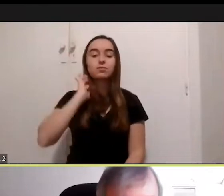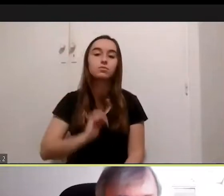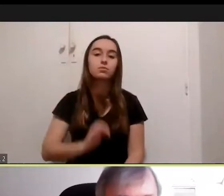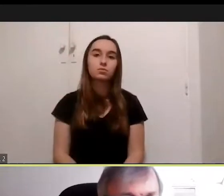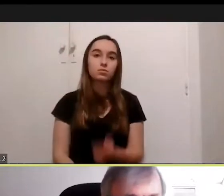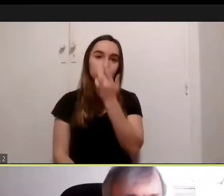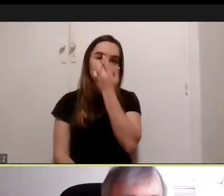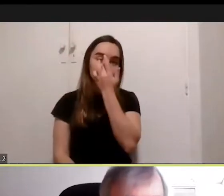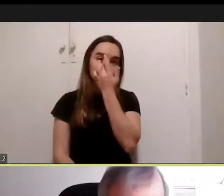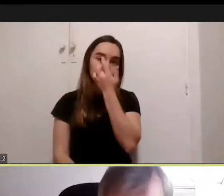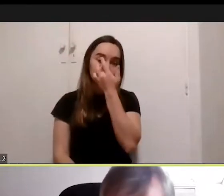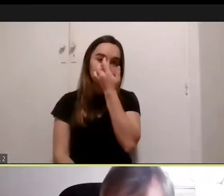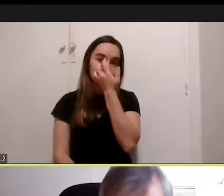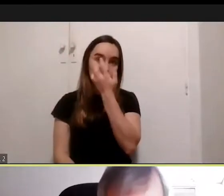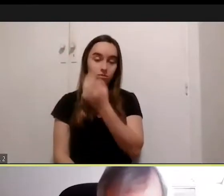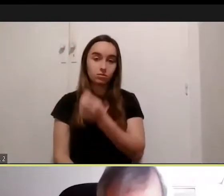Right.